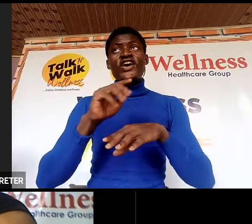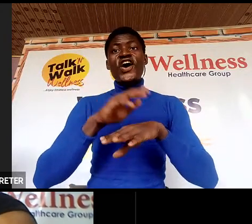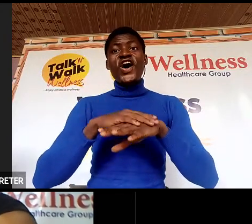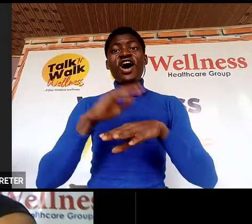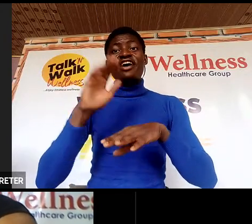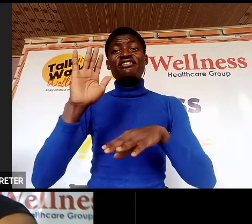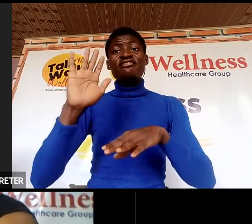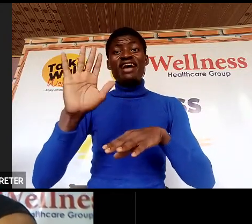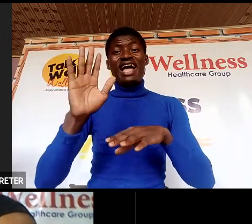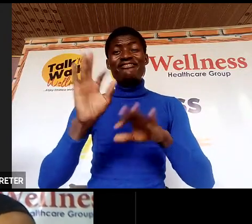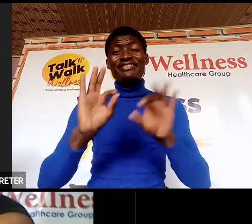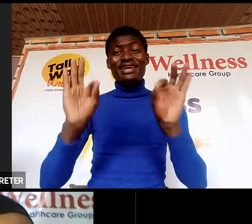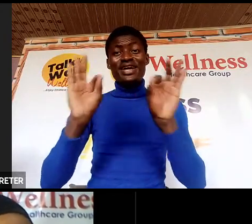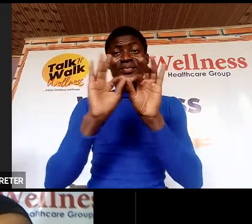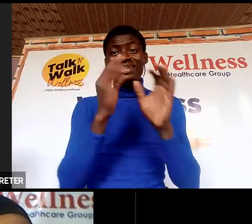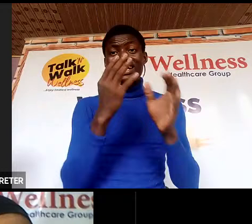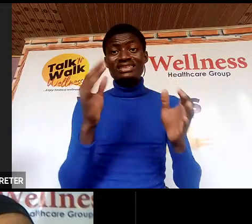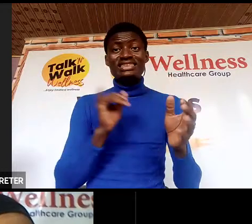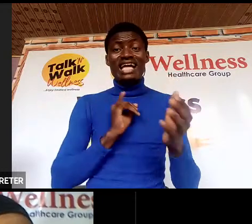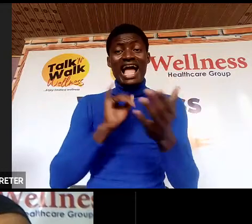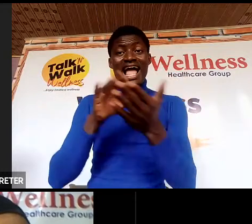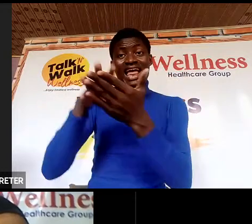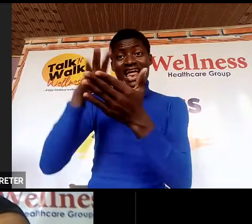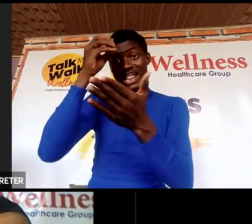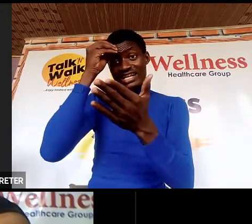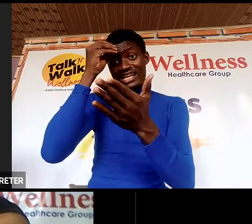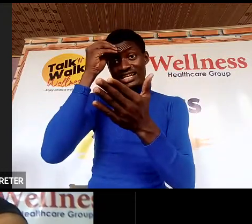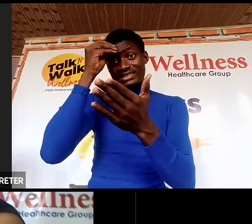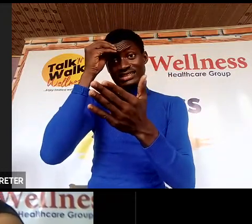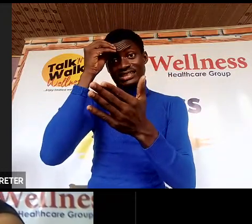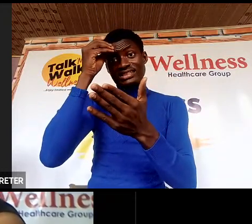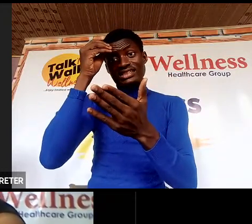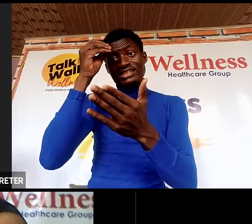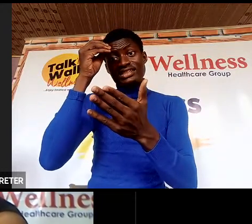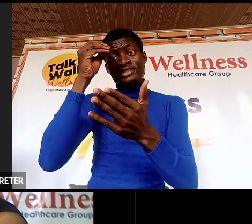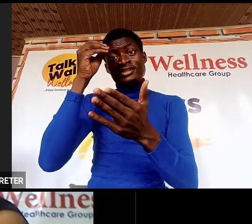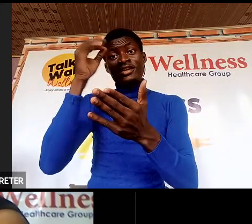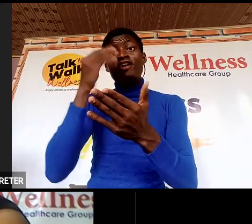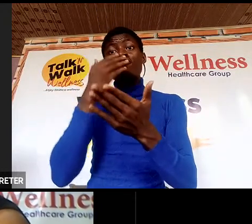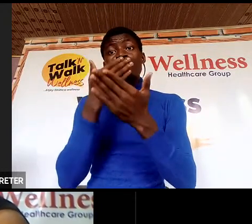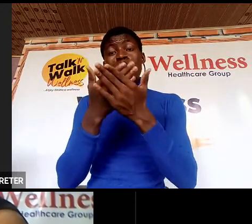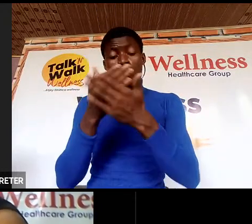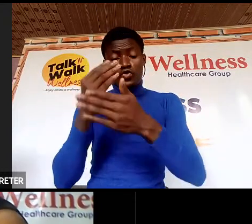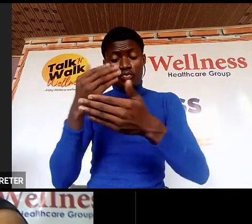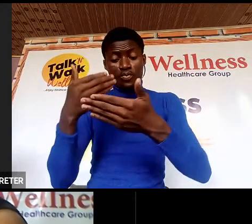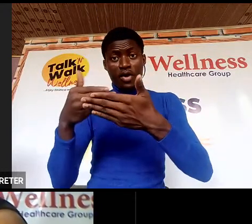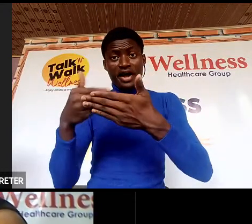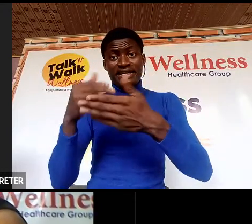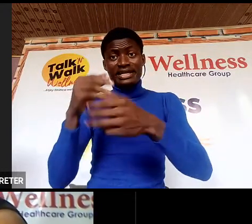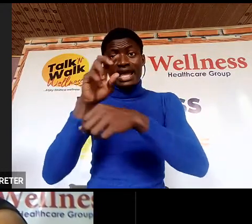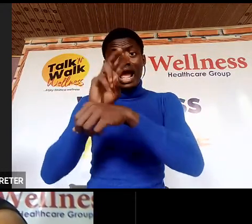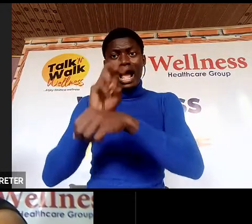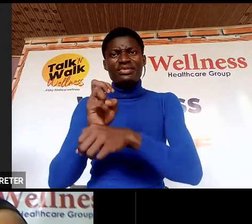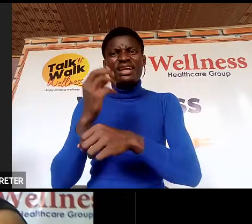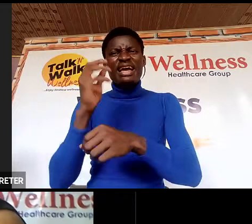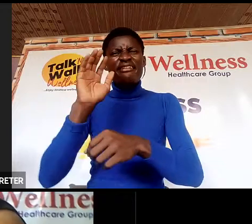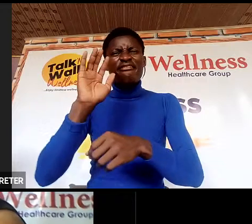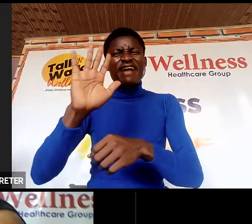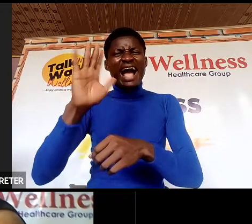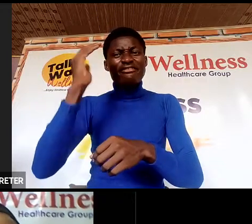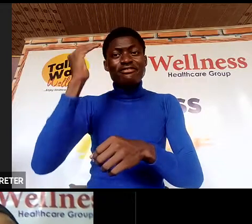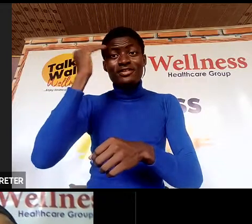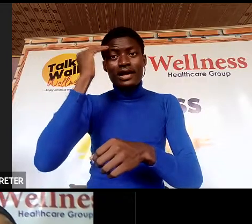of good money habits. If you're following, so people that follow me on Instagram may have gone through them. So I'll